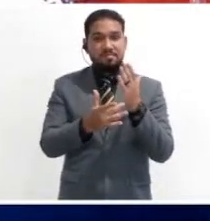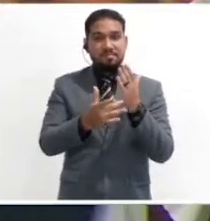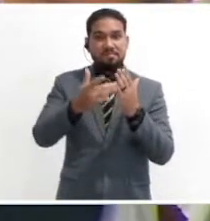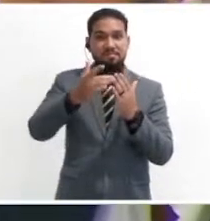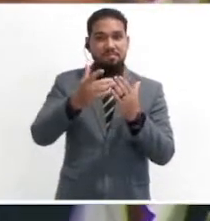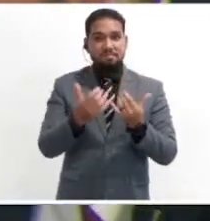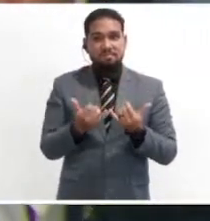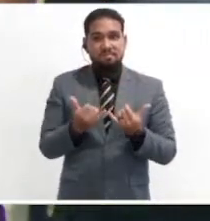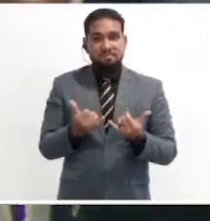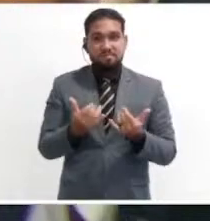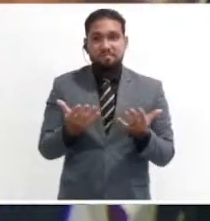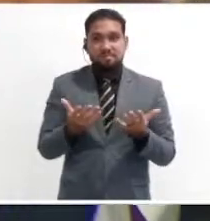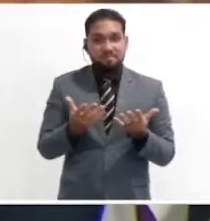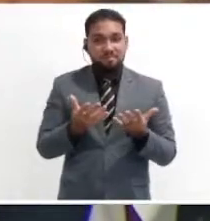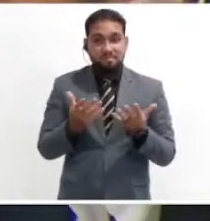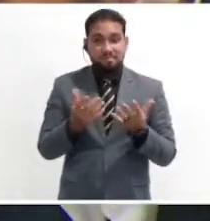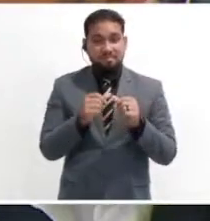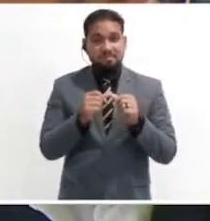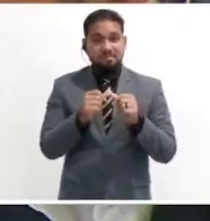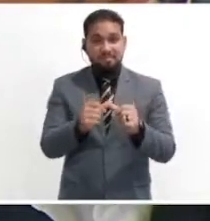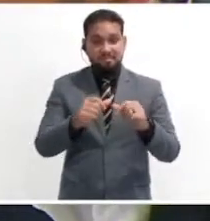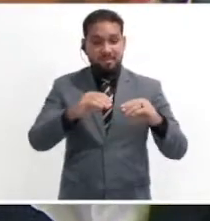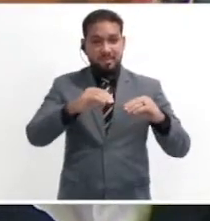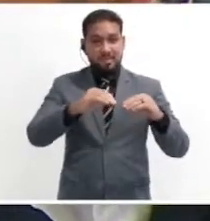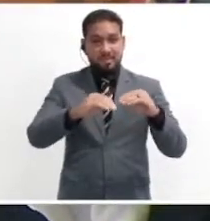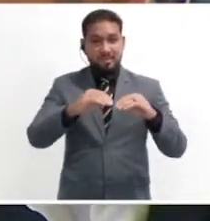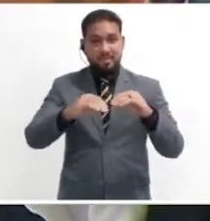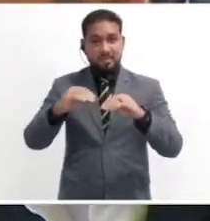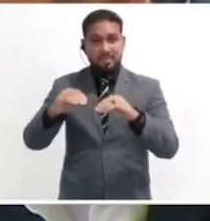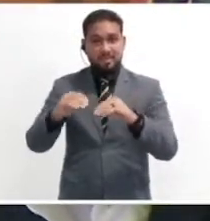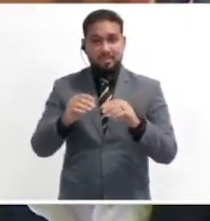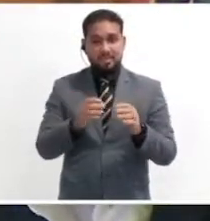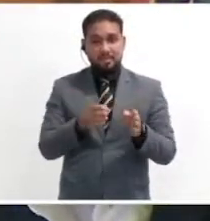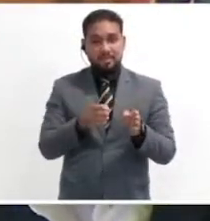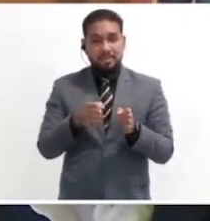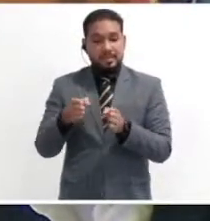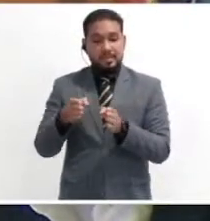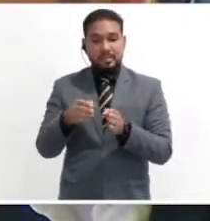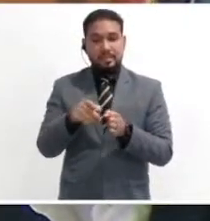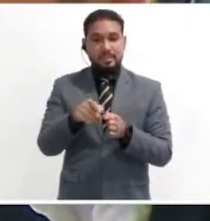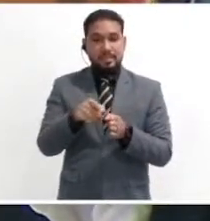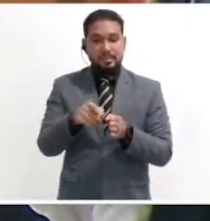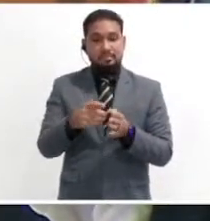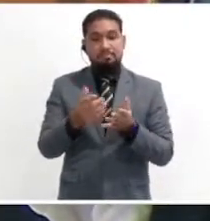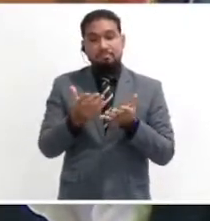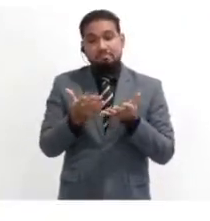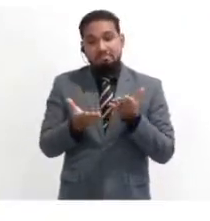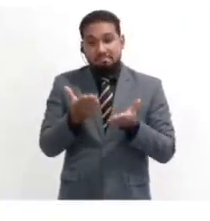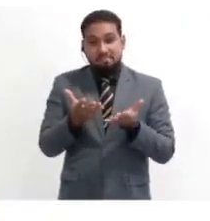especially for system in packages. Oftentimes we want to mount a lot of different things in a substrate.